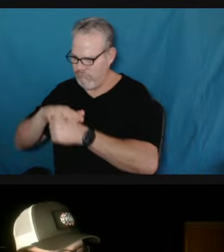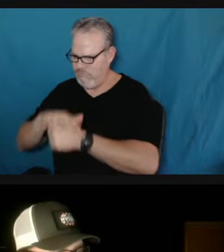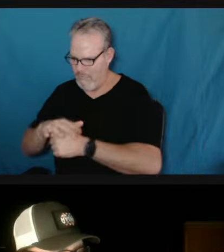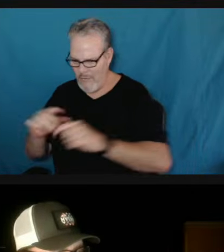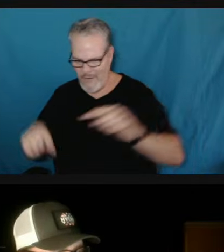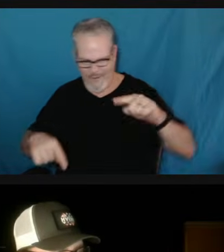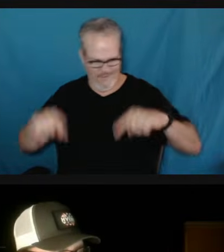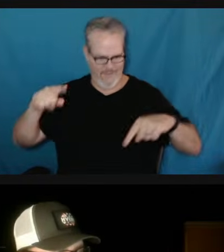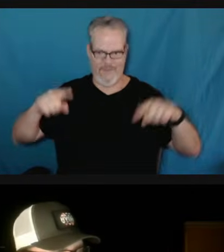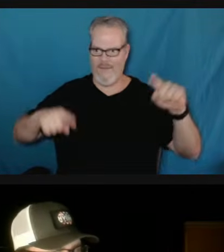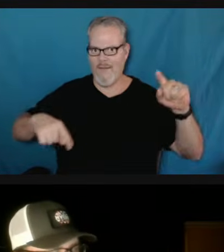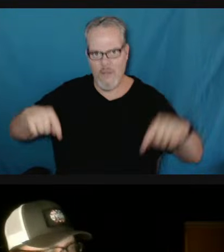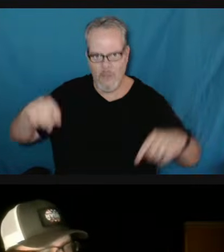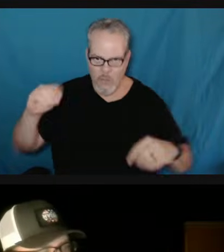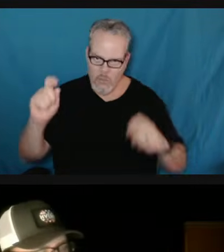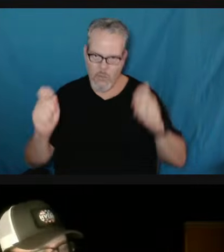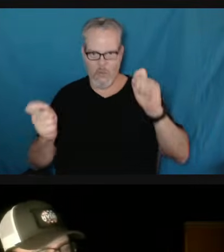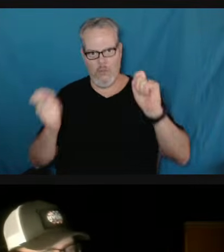that's causing this